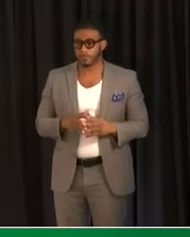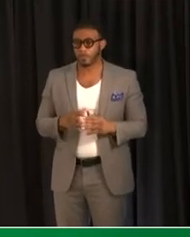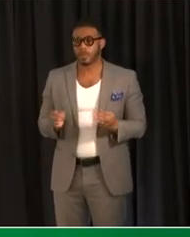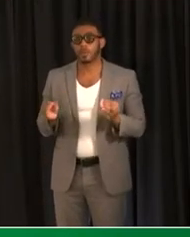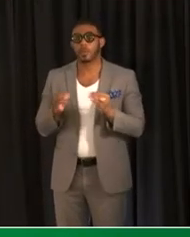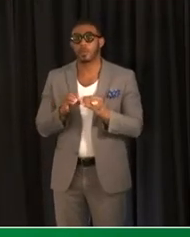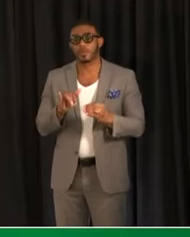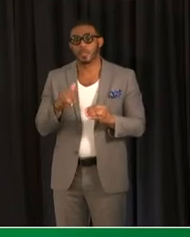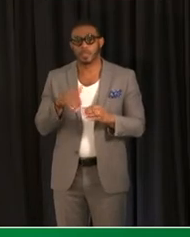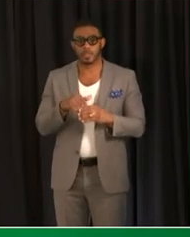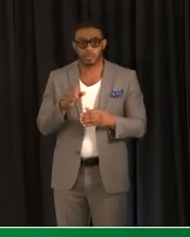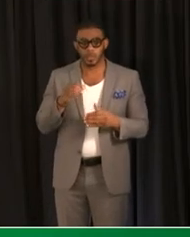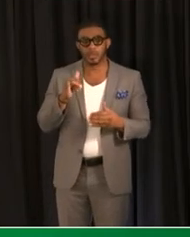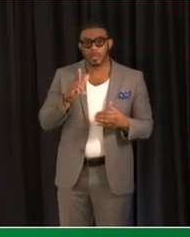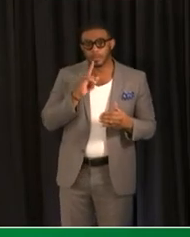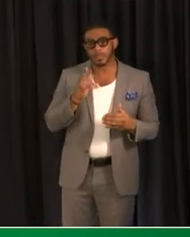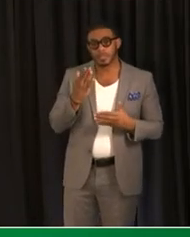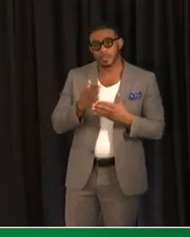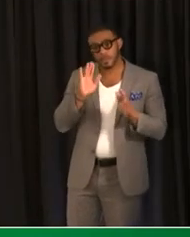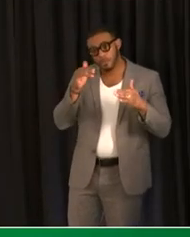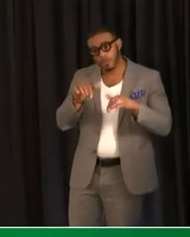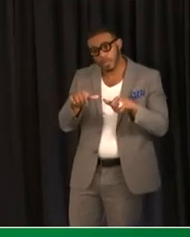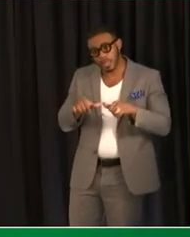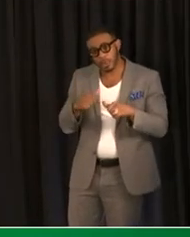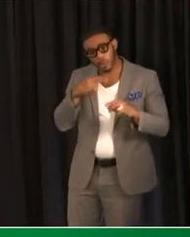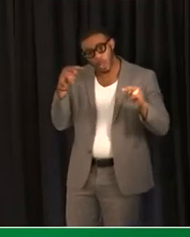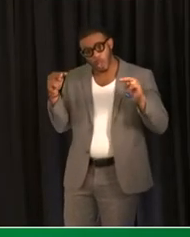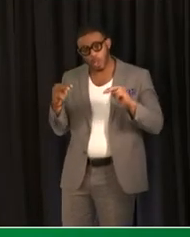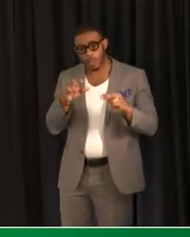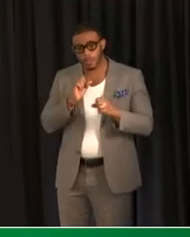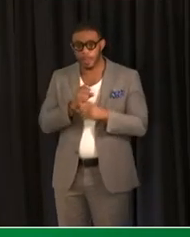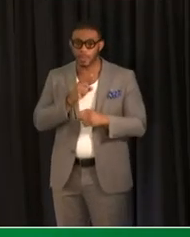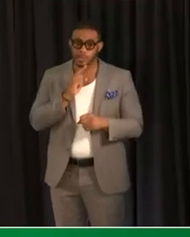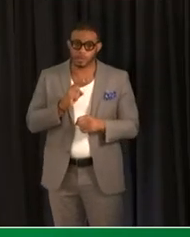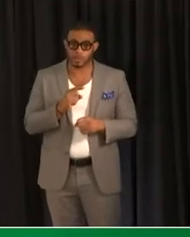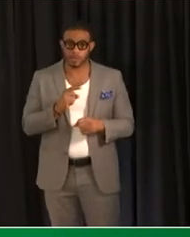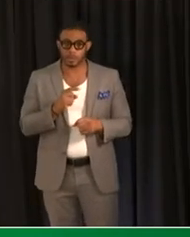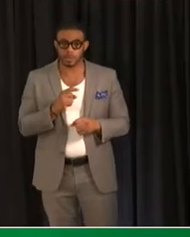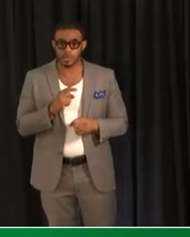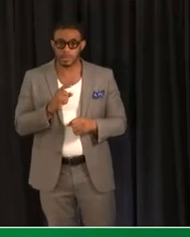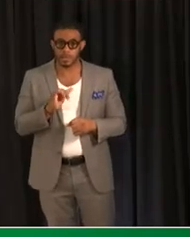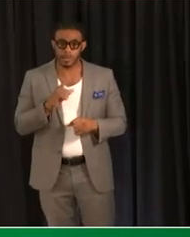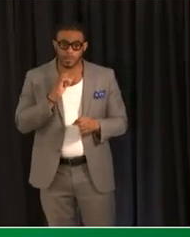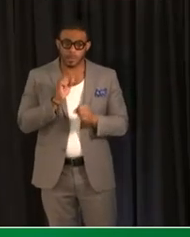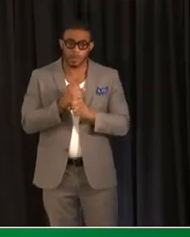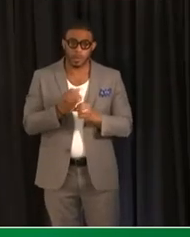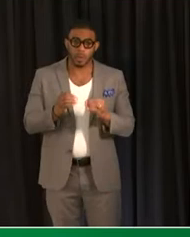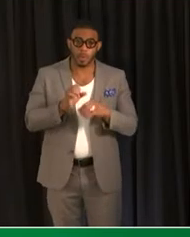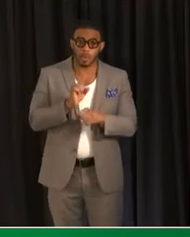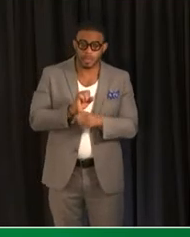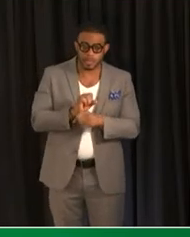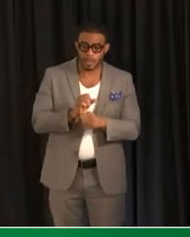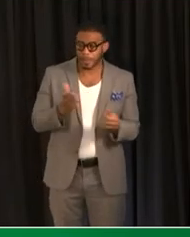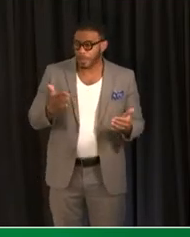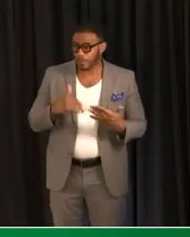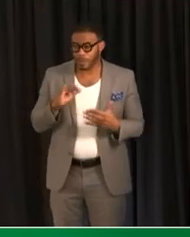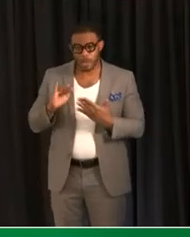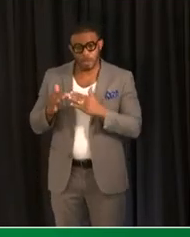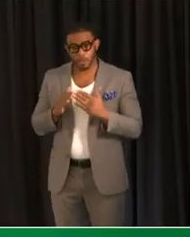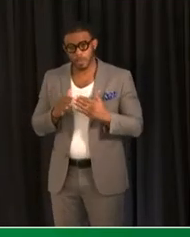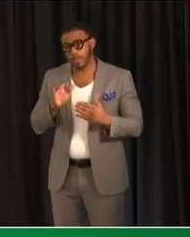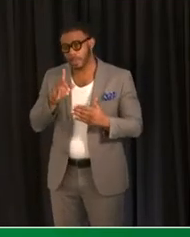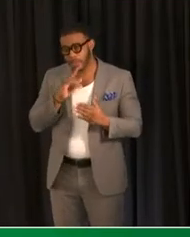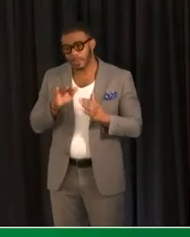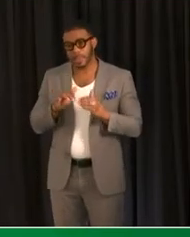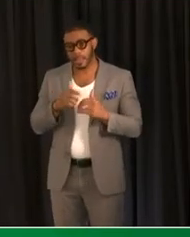do more of that. And so that's going to be some of the focus area that we look at, is making sure that we're creating more jobs here